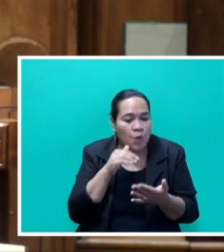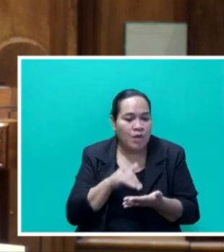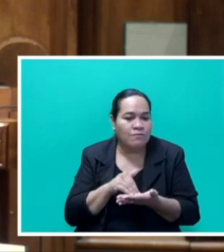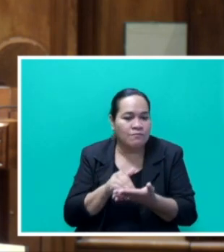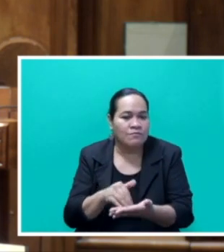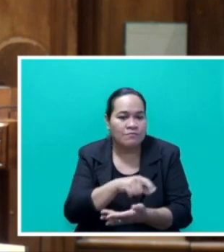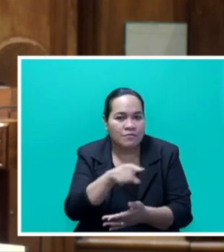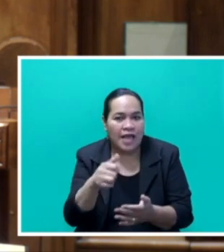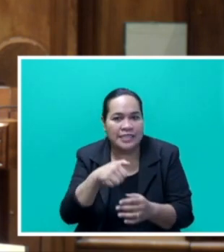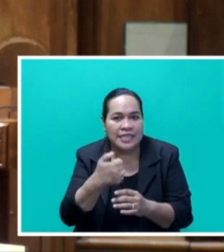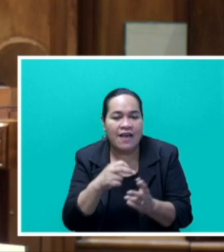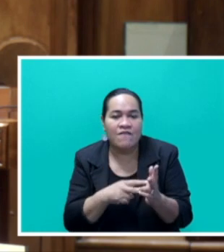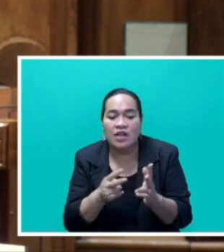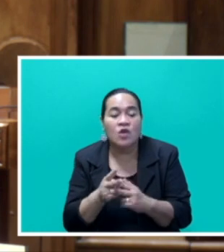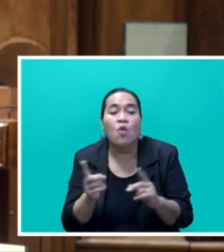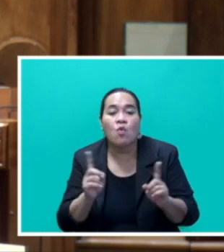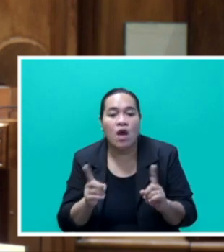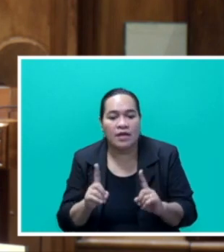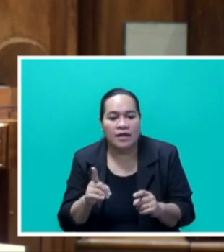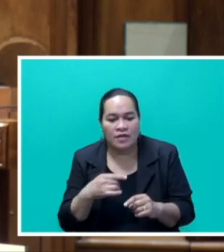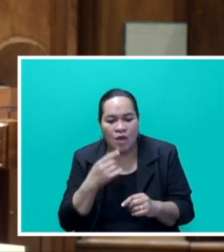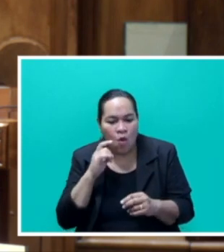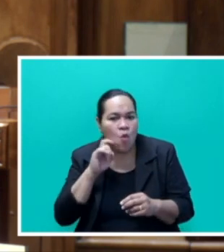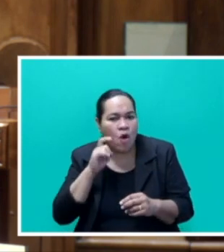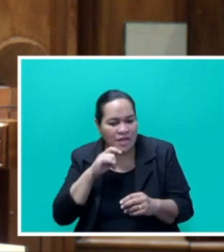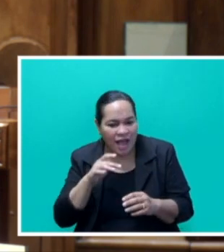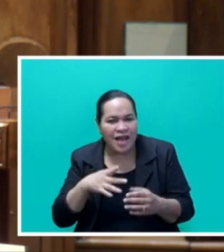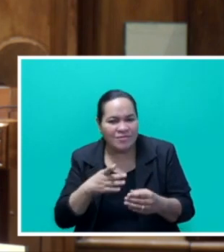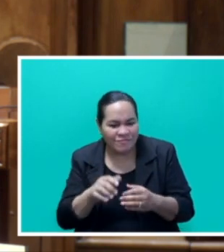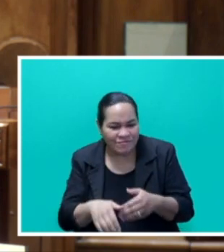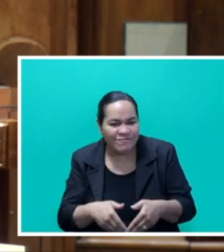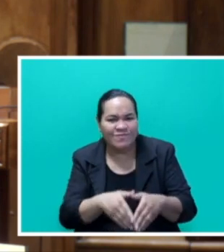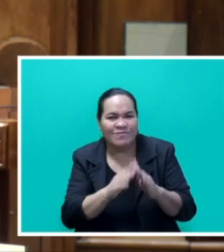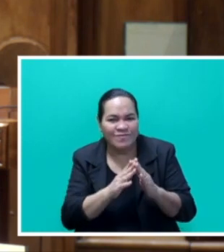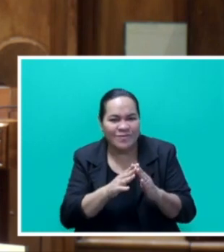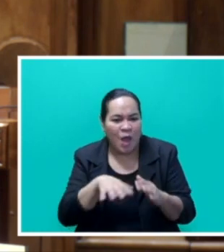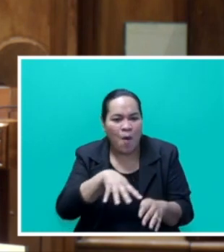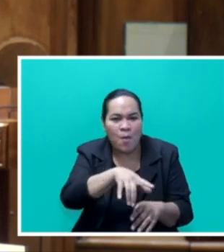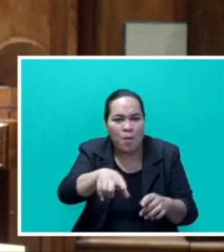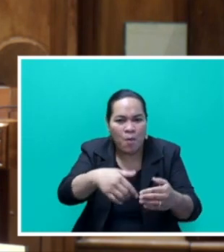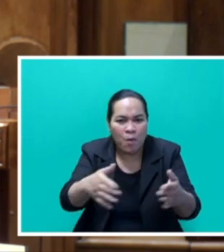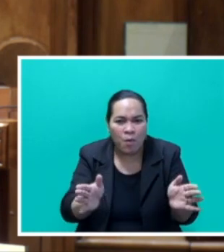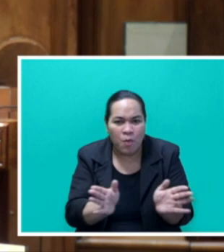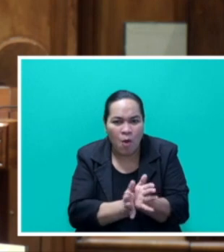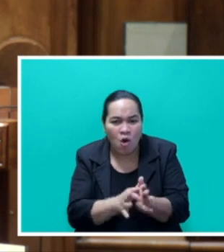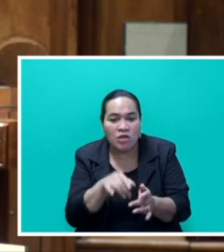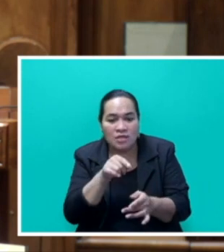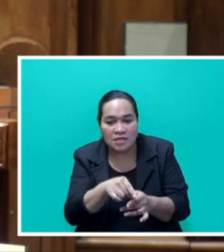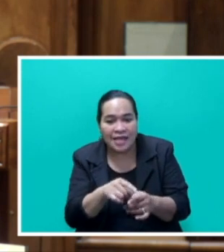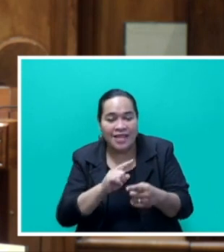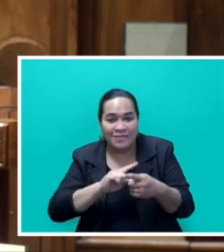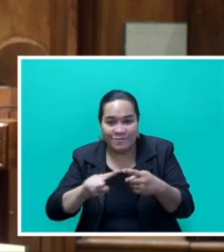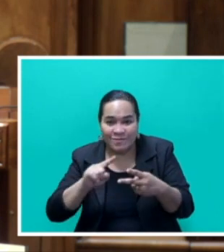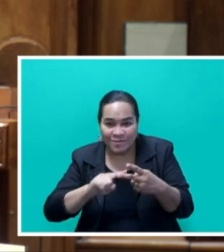These include brackish water shrimp ponds at Weidoka, Nebukadau, Natila,